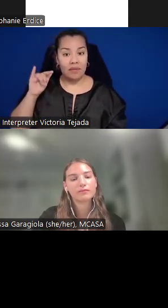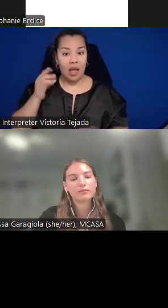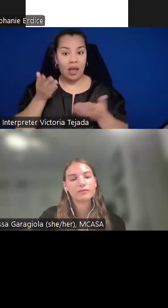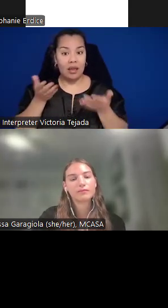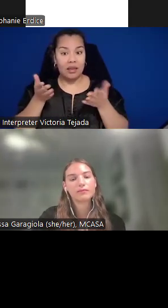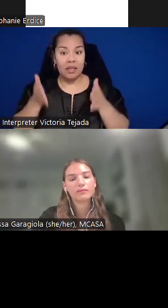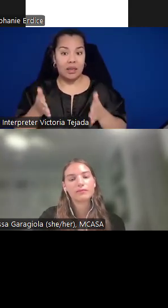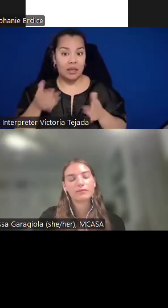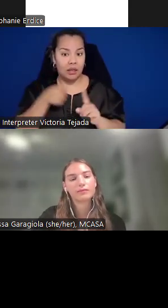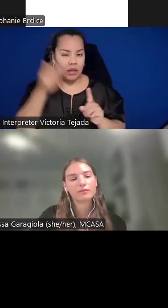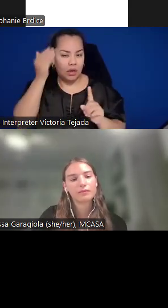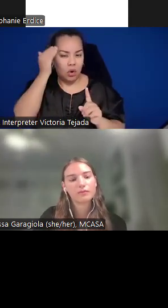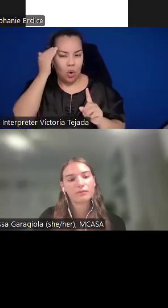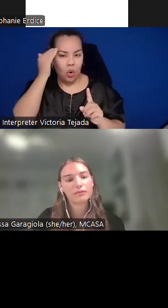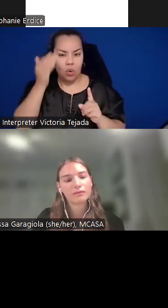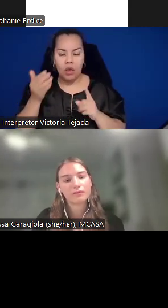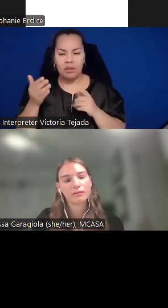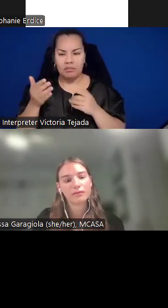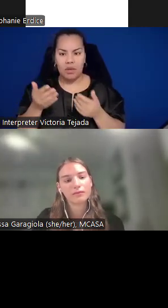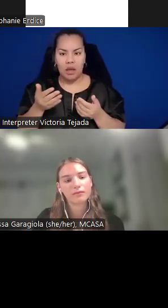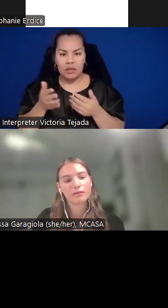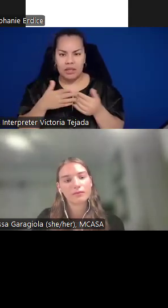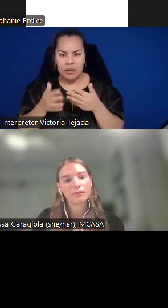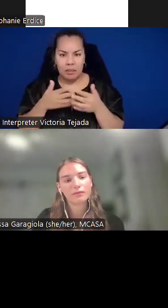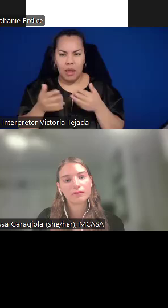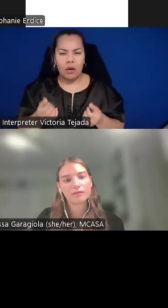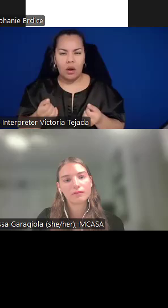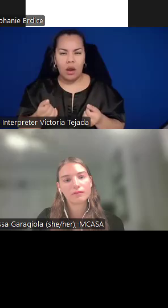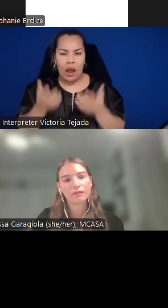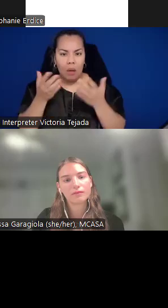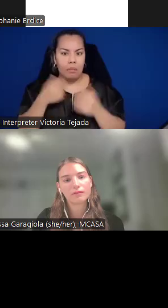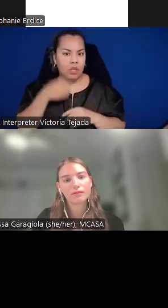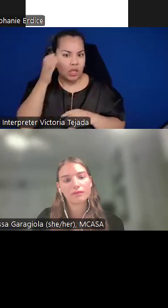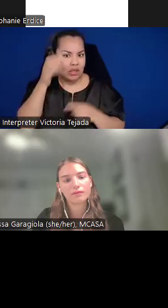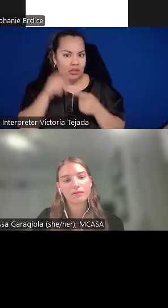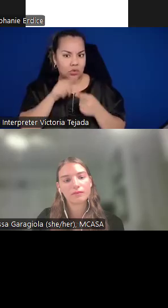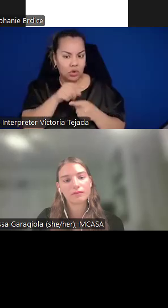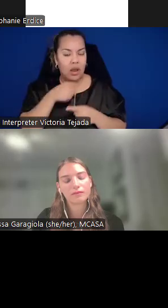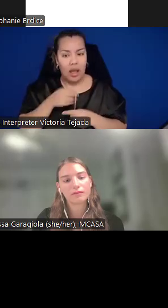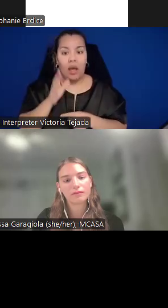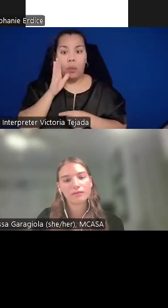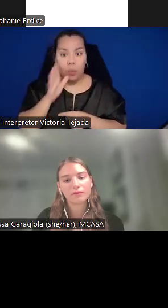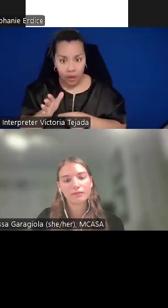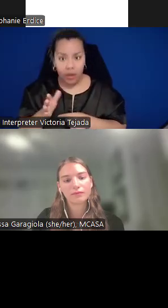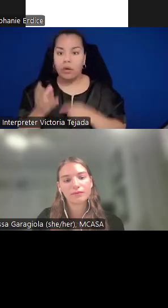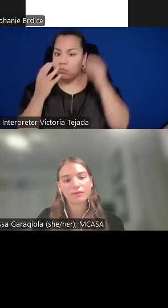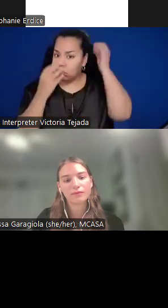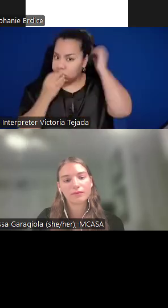her, that I will put their masks on them first before caring for myself.